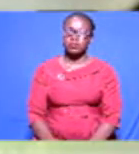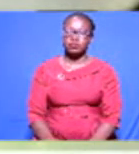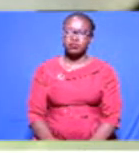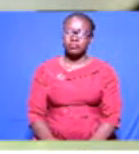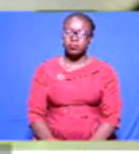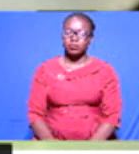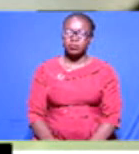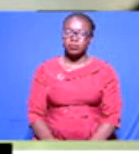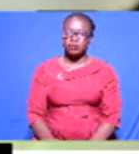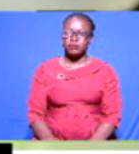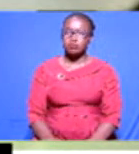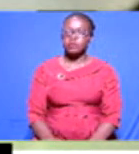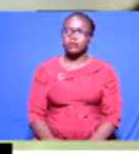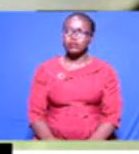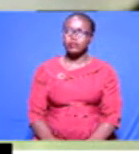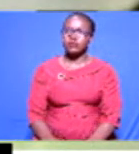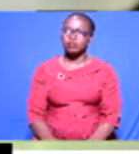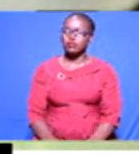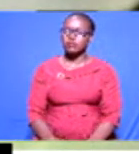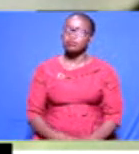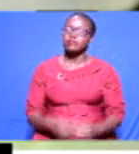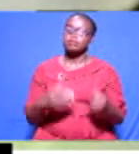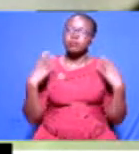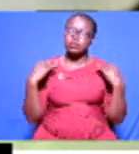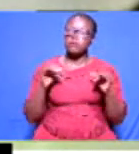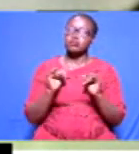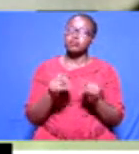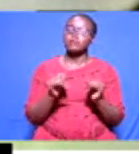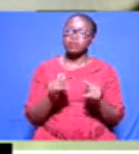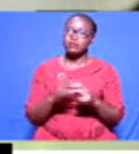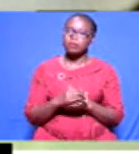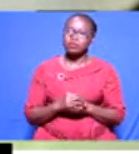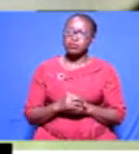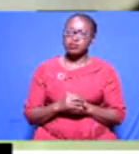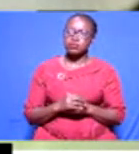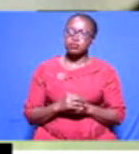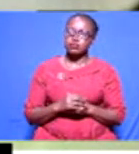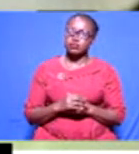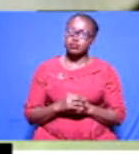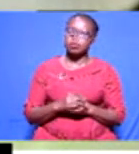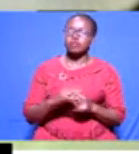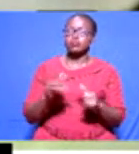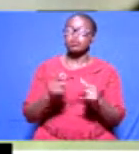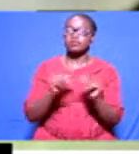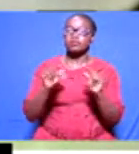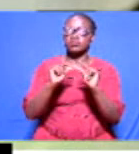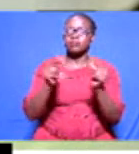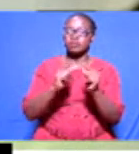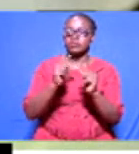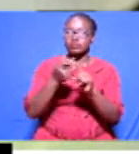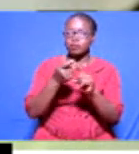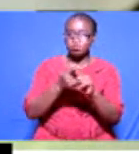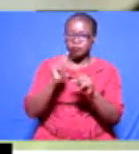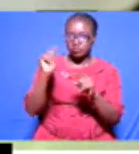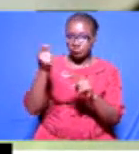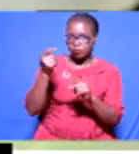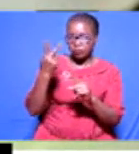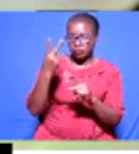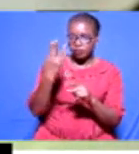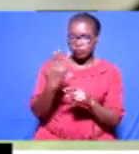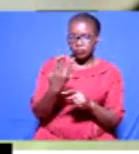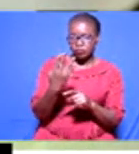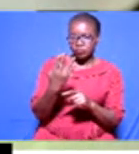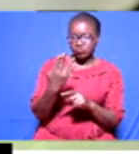Welcome back to Prime Edition. Let's now get sporty. My name is Karen Kibet. Now, the first batch of Team Kenya to the 24th Summer